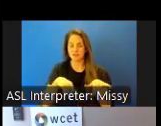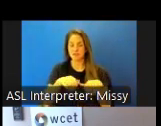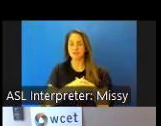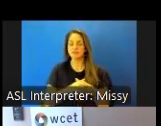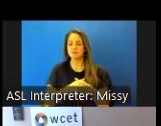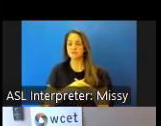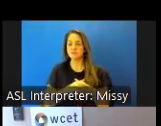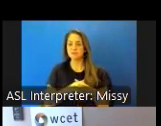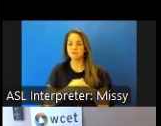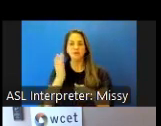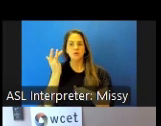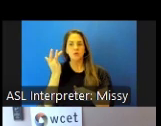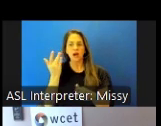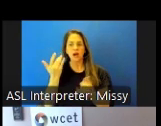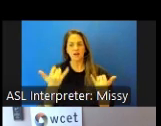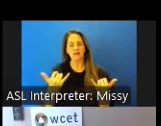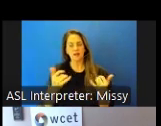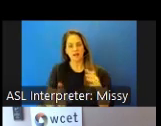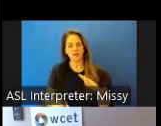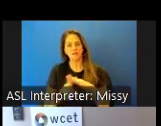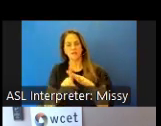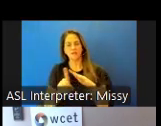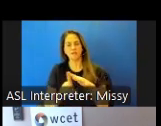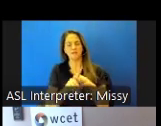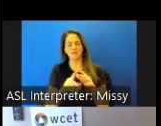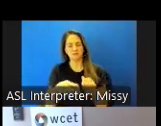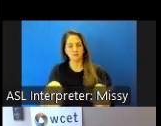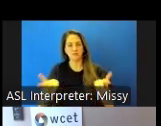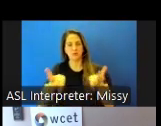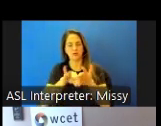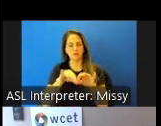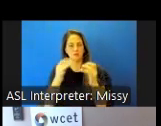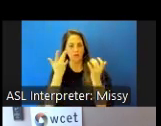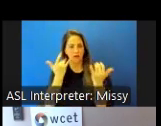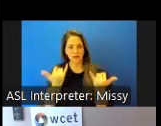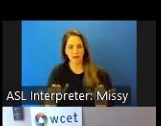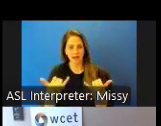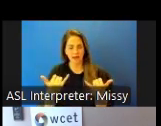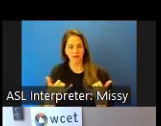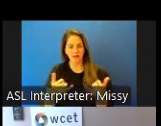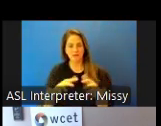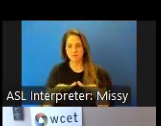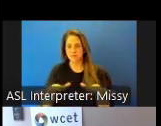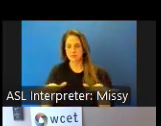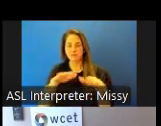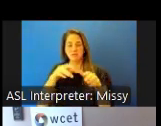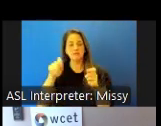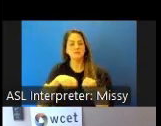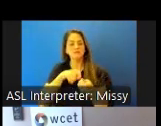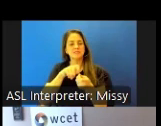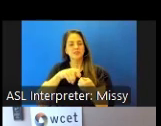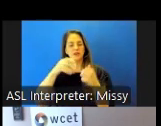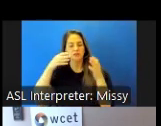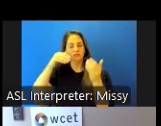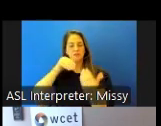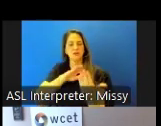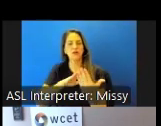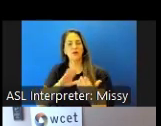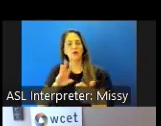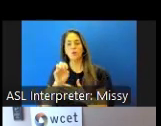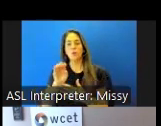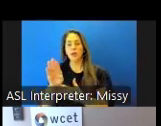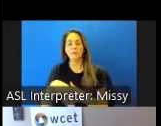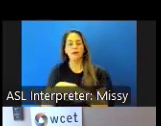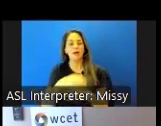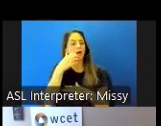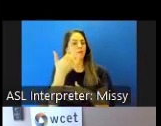why this is really coming up and becoming more prevalent is that this is specifically addressing content that is on your web and mobile